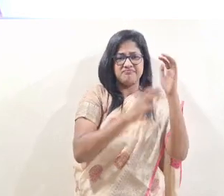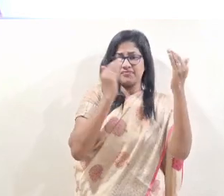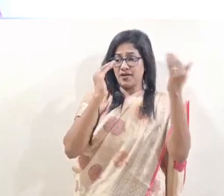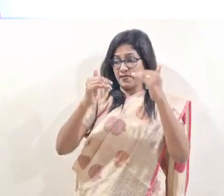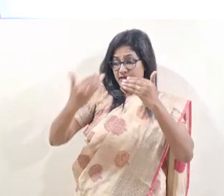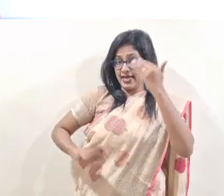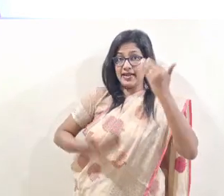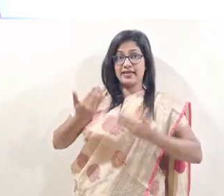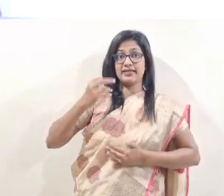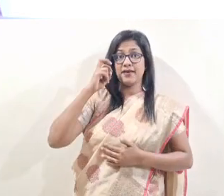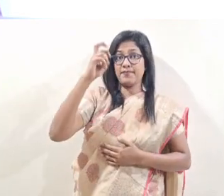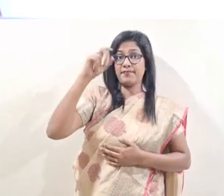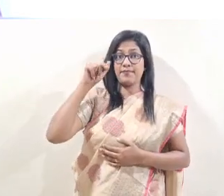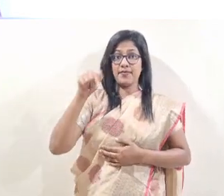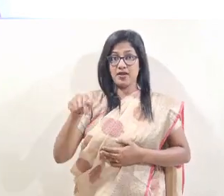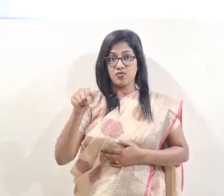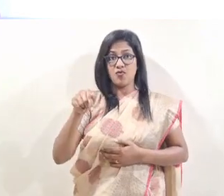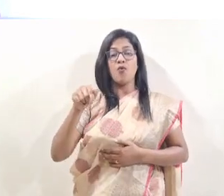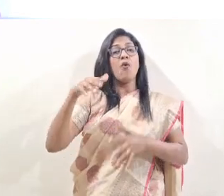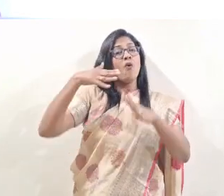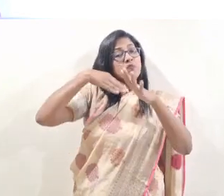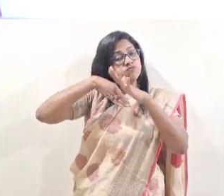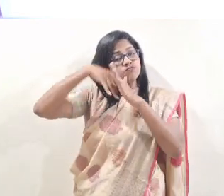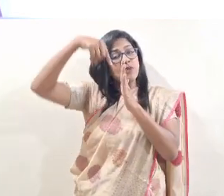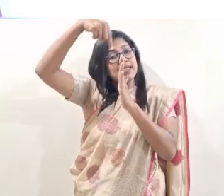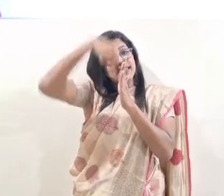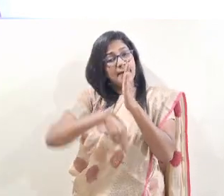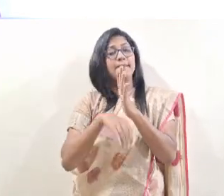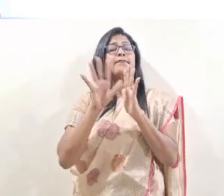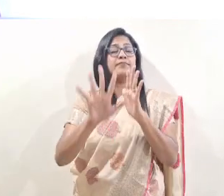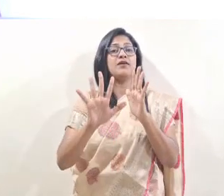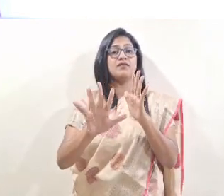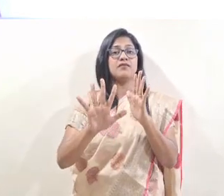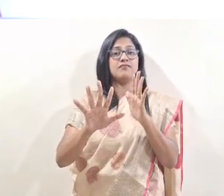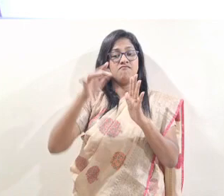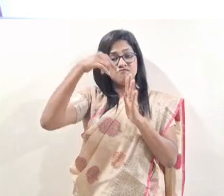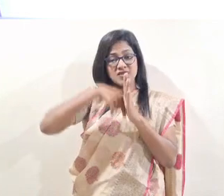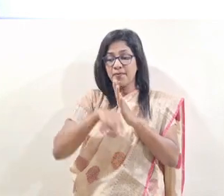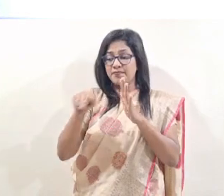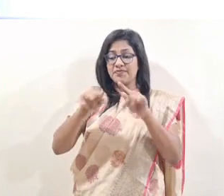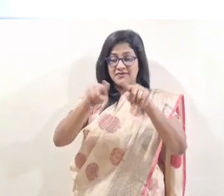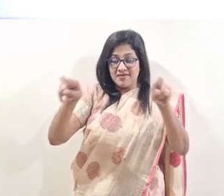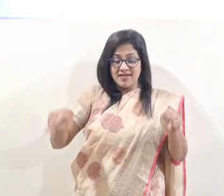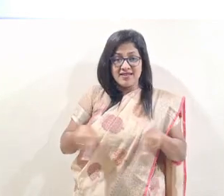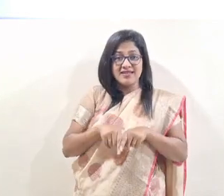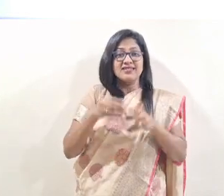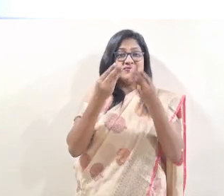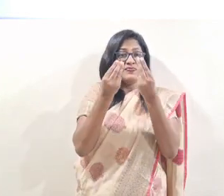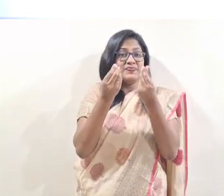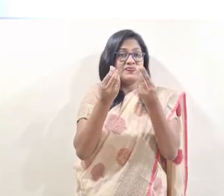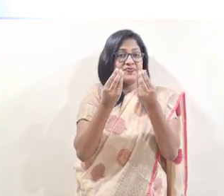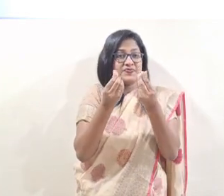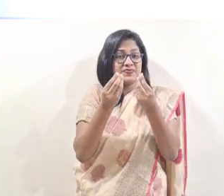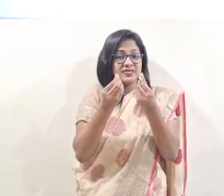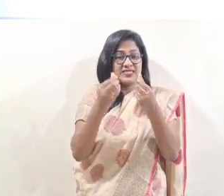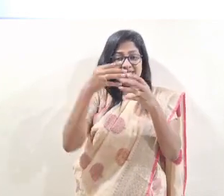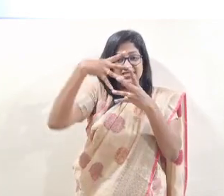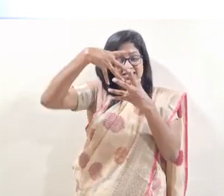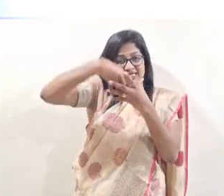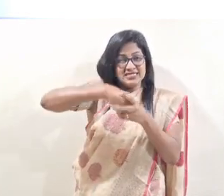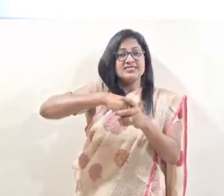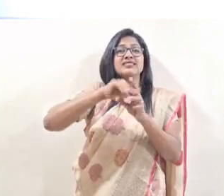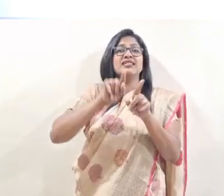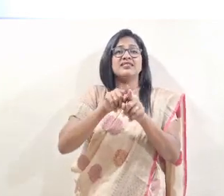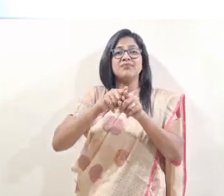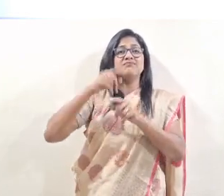the Calcutta Metro is in the delta. So the entire soil out there is a sedimentation